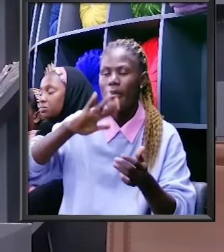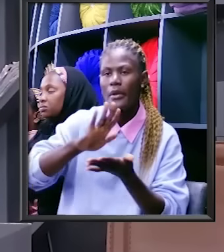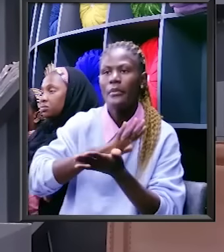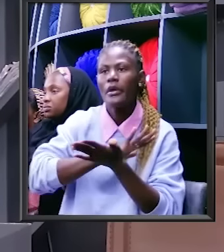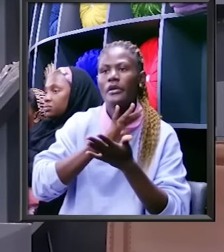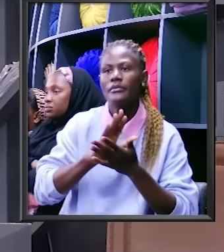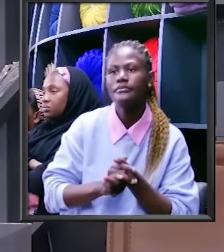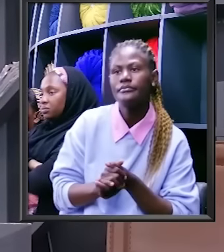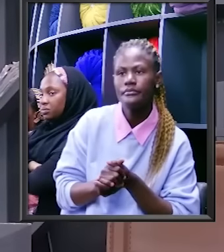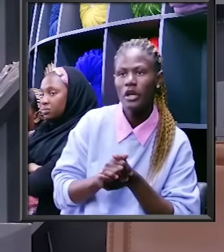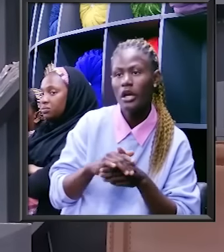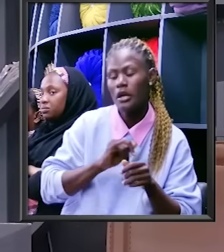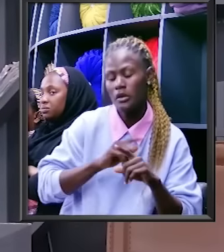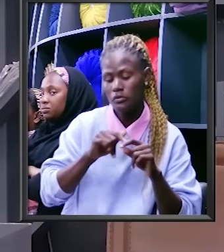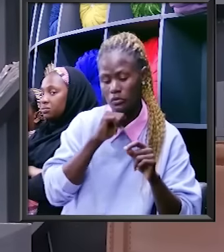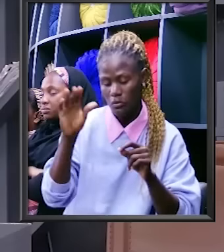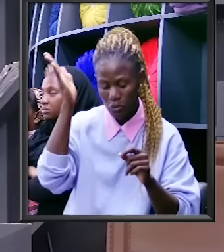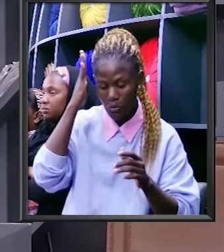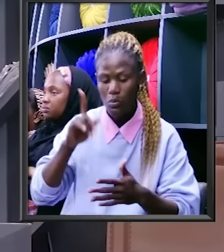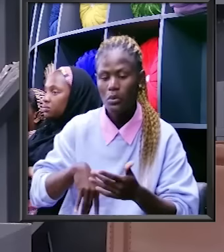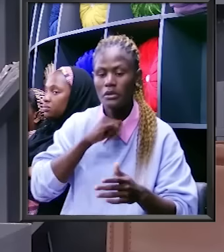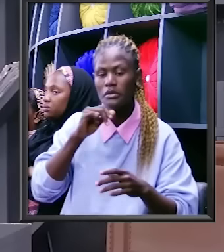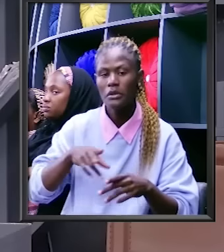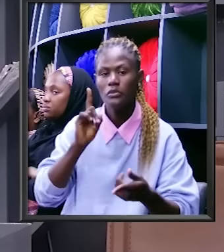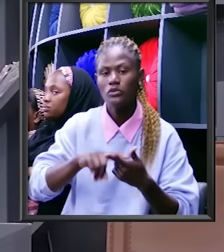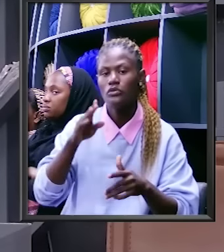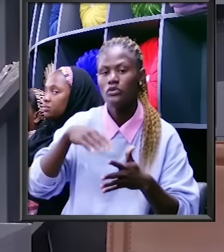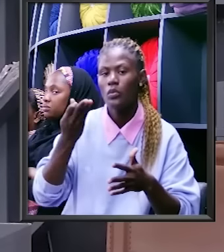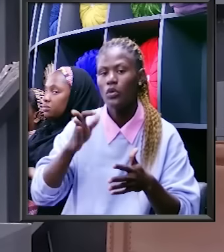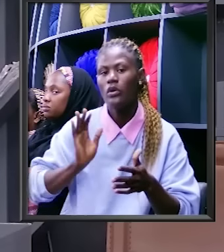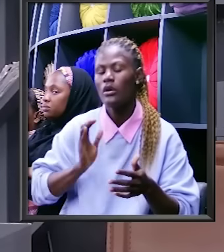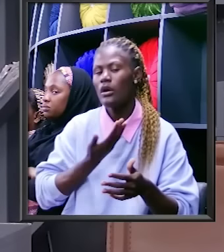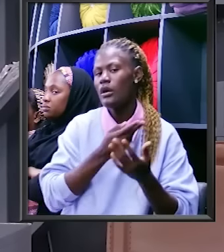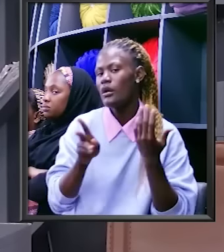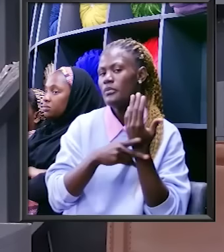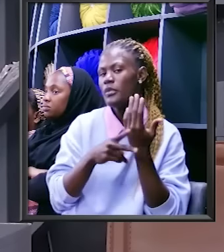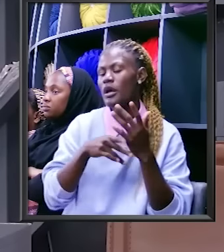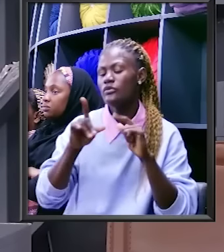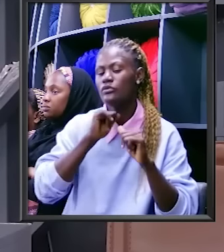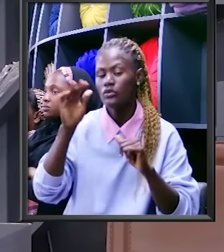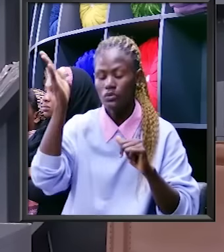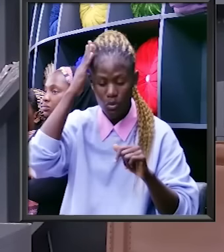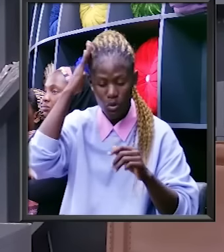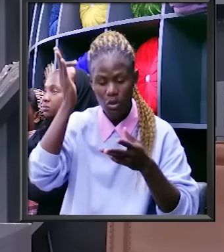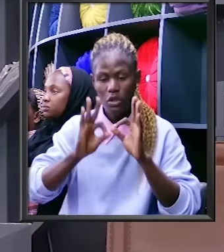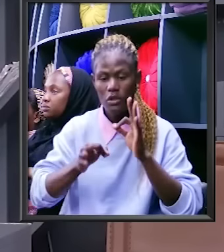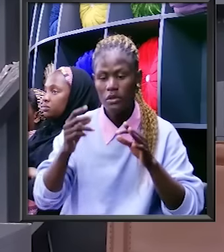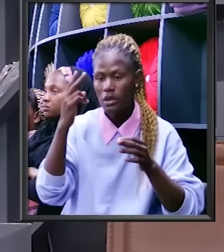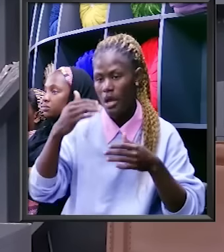I don't know what thing they happen to some of our banks, whether they still get people where they oversee their work.